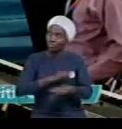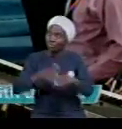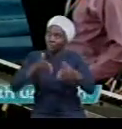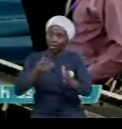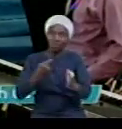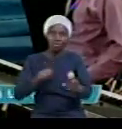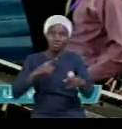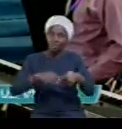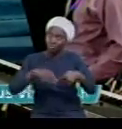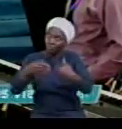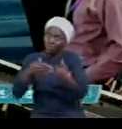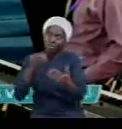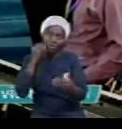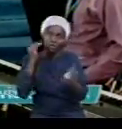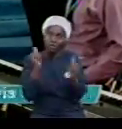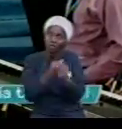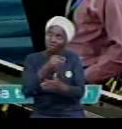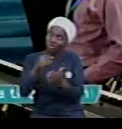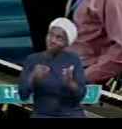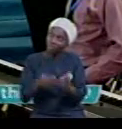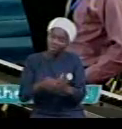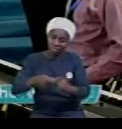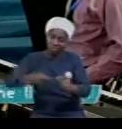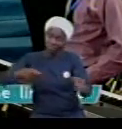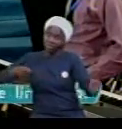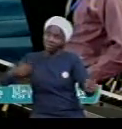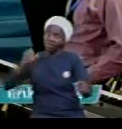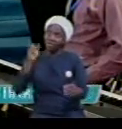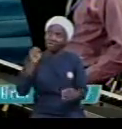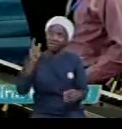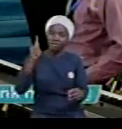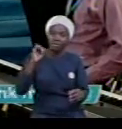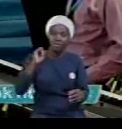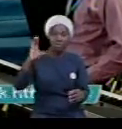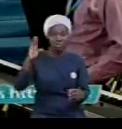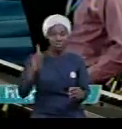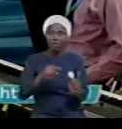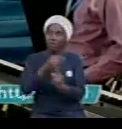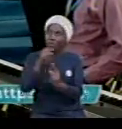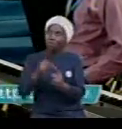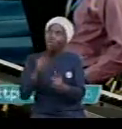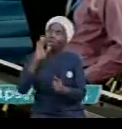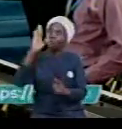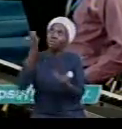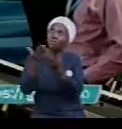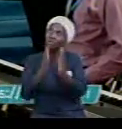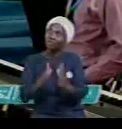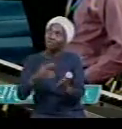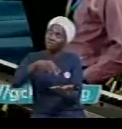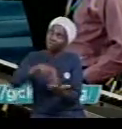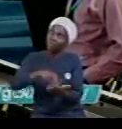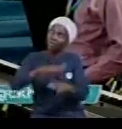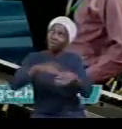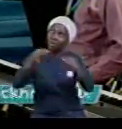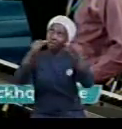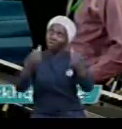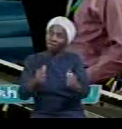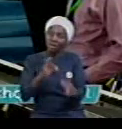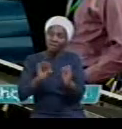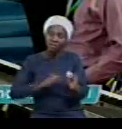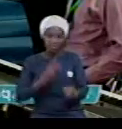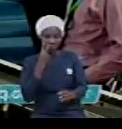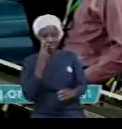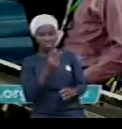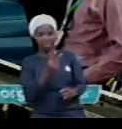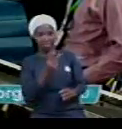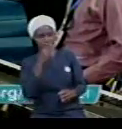baba bi ranse re ba ti bo sori aga waasu ti mo ba ti ri nibi ti mo gbe joko sise